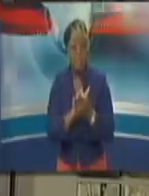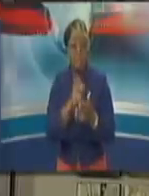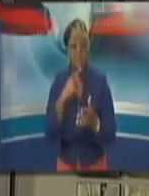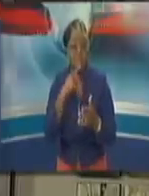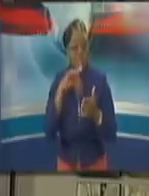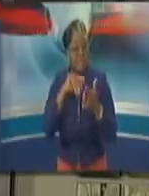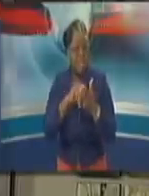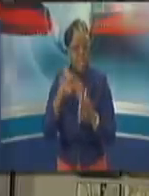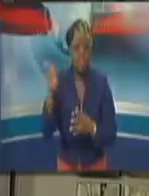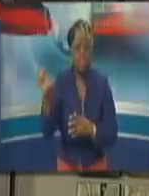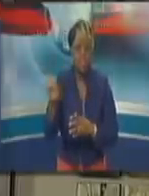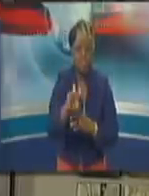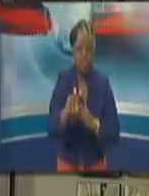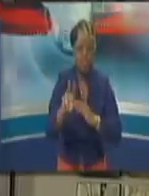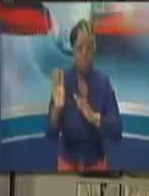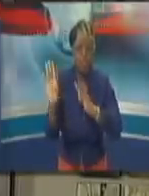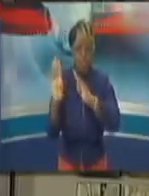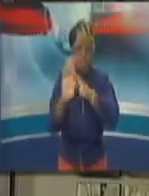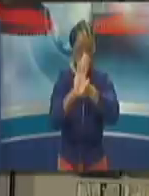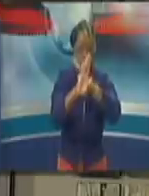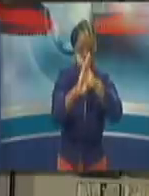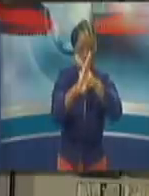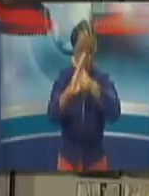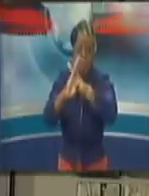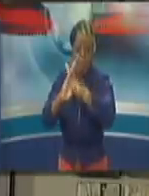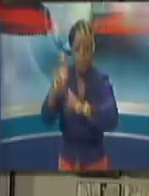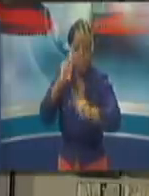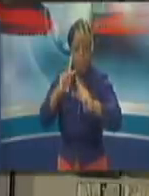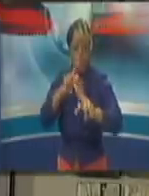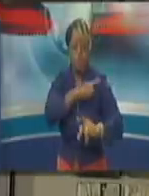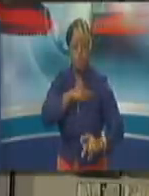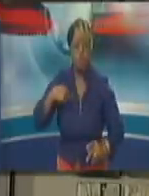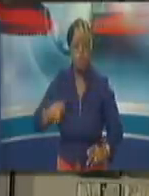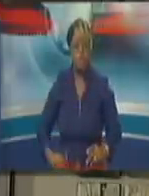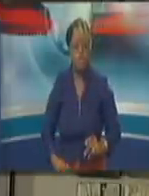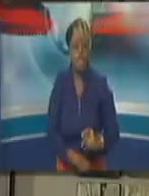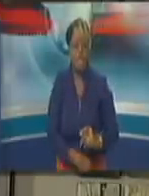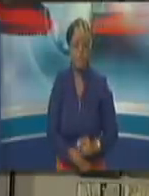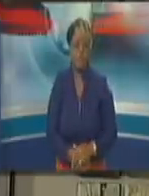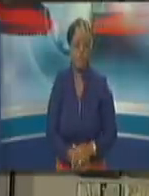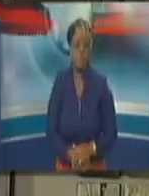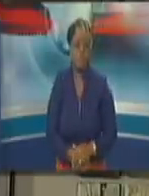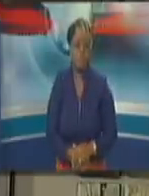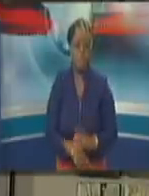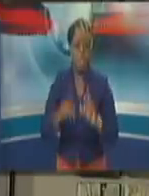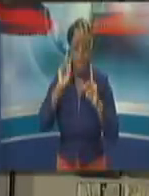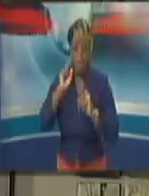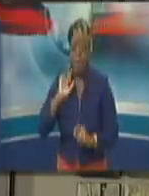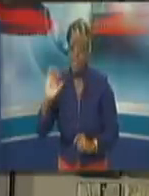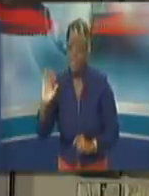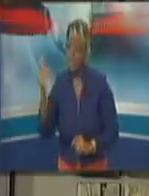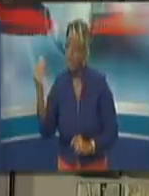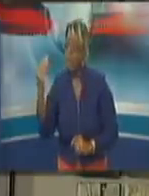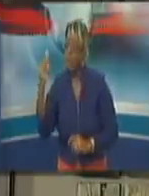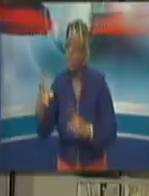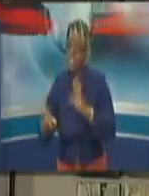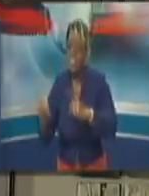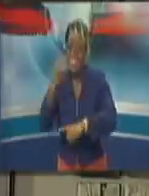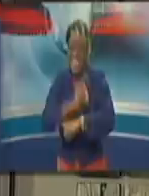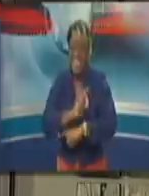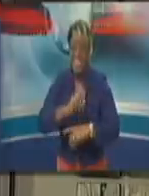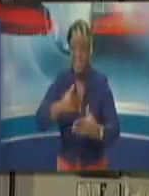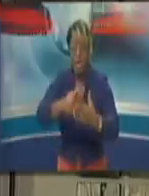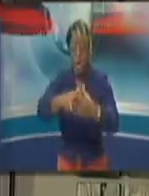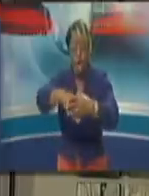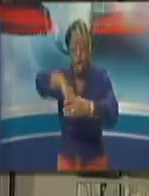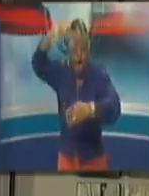travel restrictions on anyone who had been to China, and they must spend 14 days outside of China